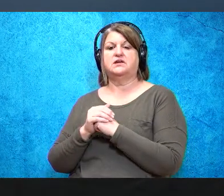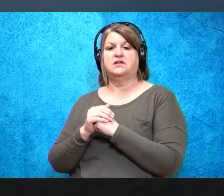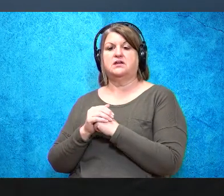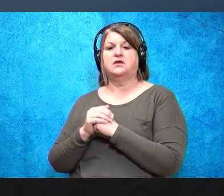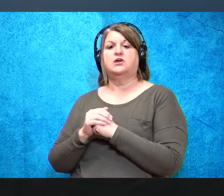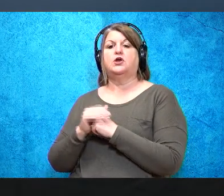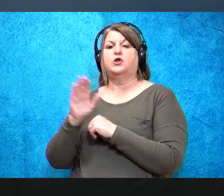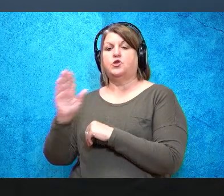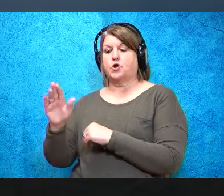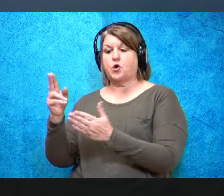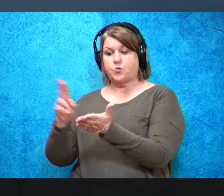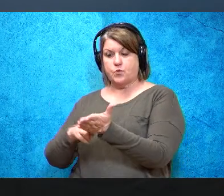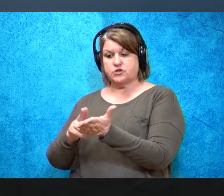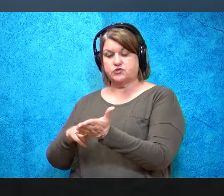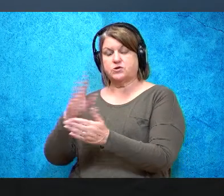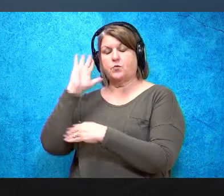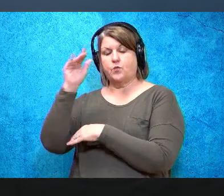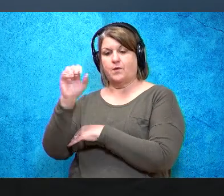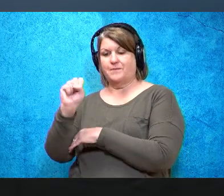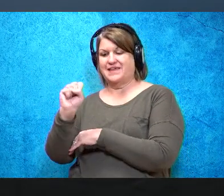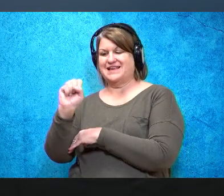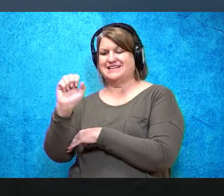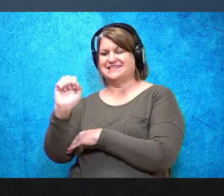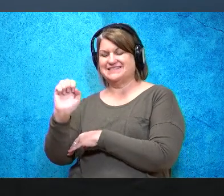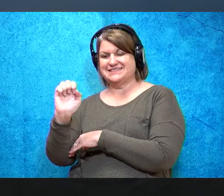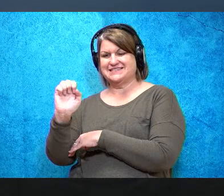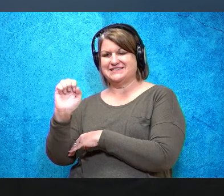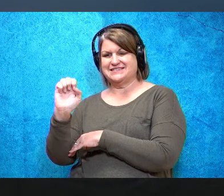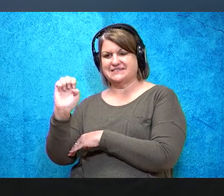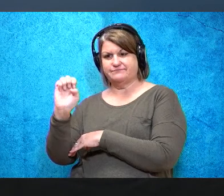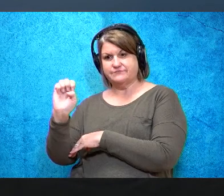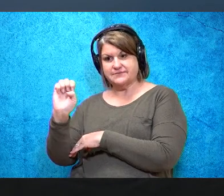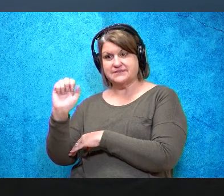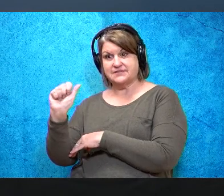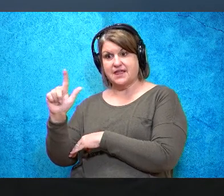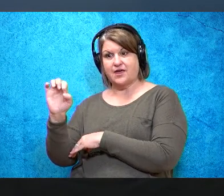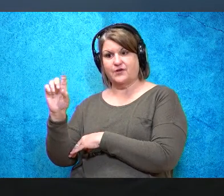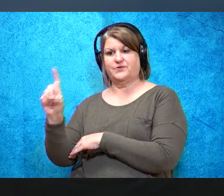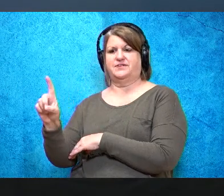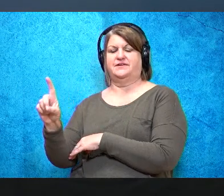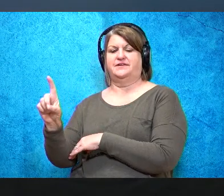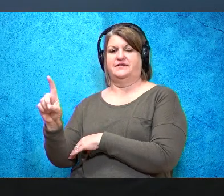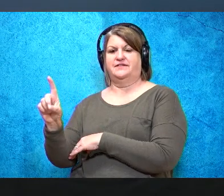school. And then the personnel there can take over and create your child